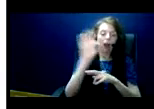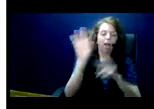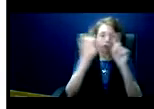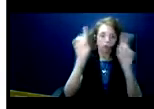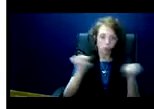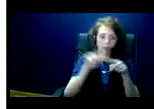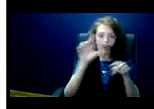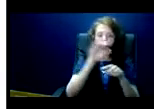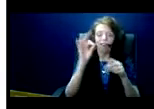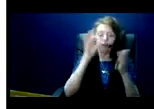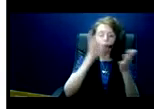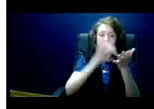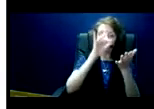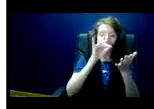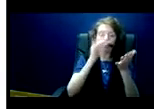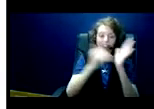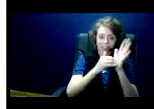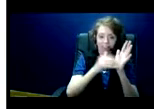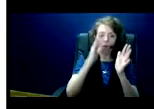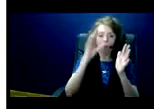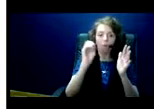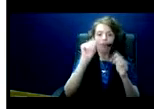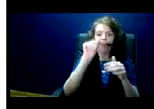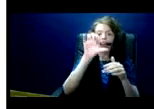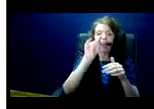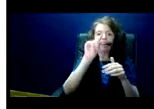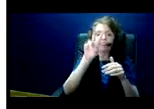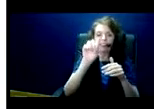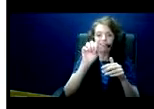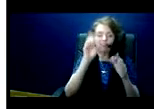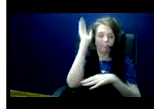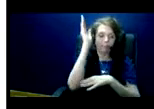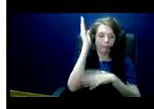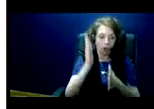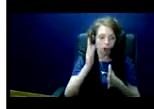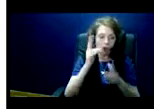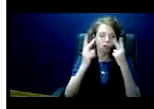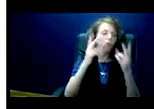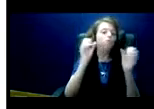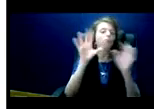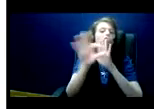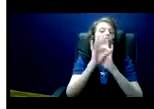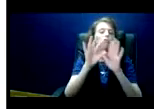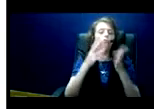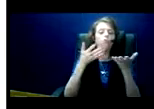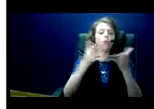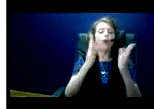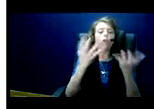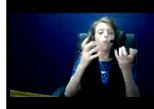again, it will take you to Active Speaker View. You basically can toggle back and forth, so you can choose the way you want to view the